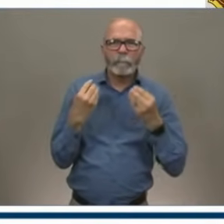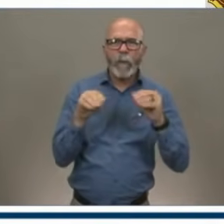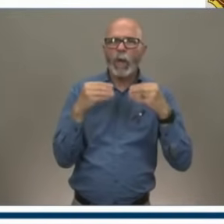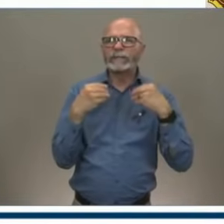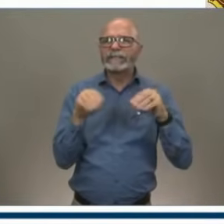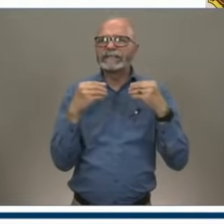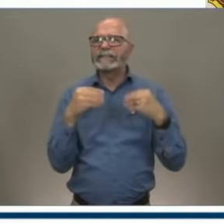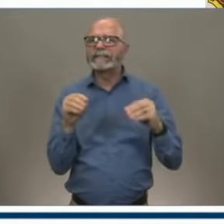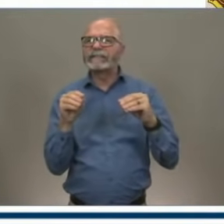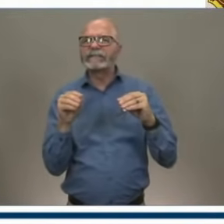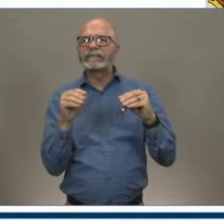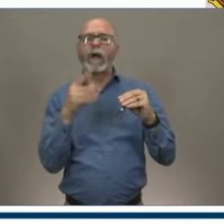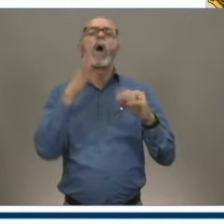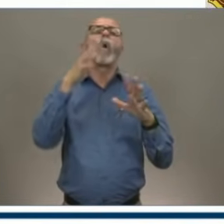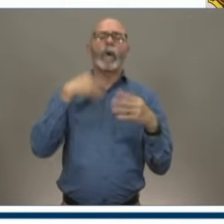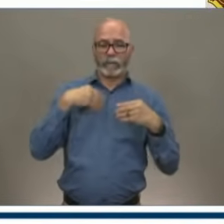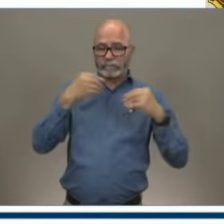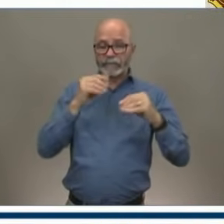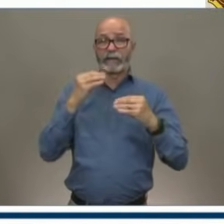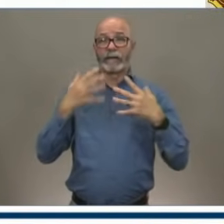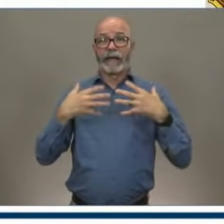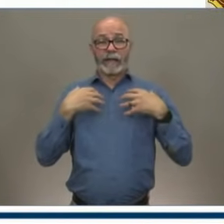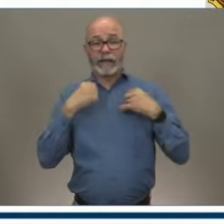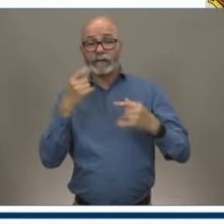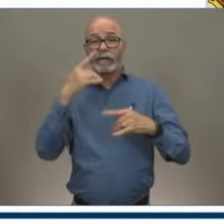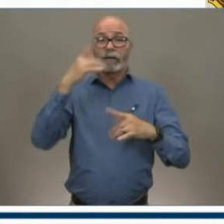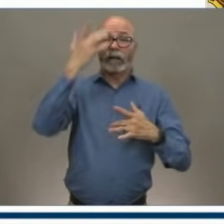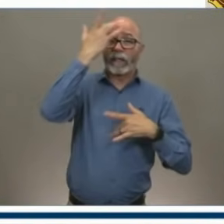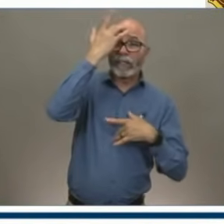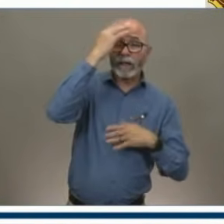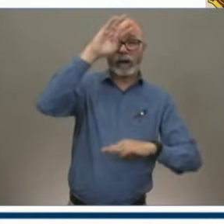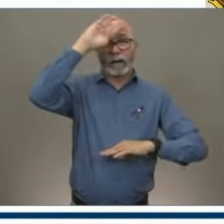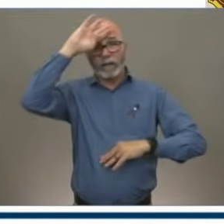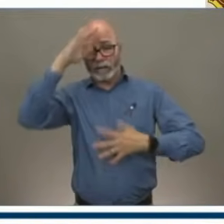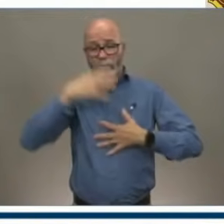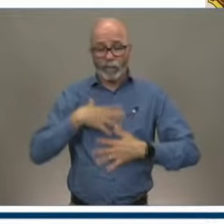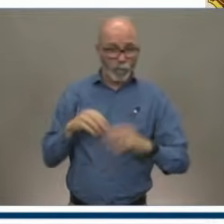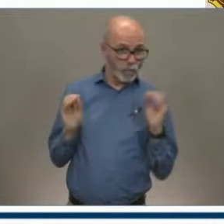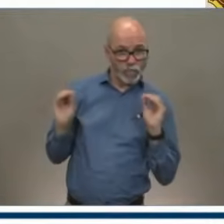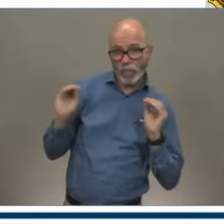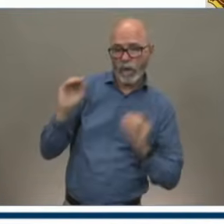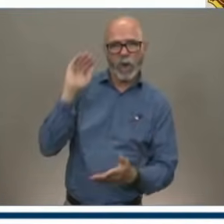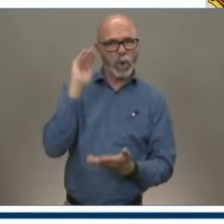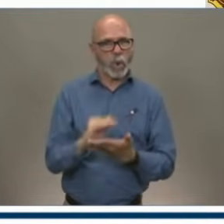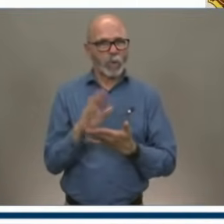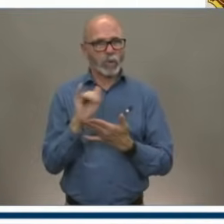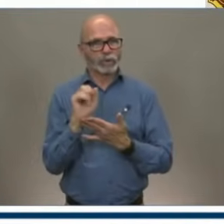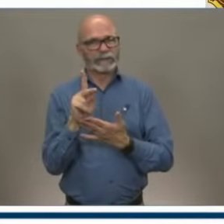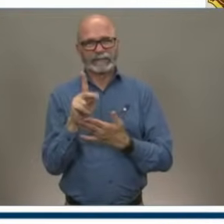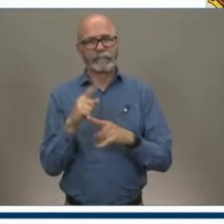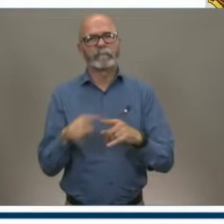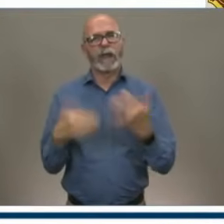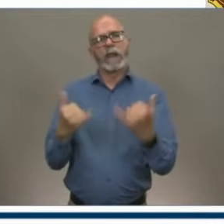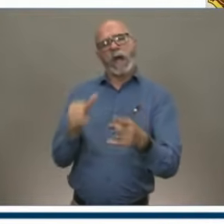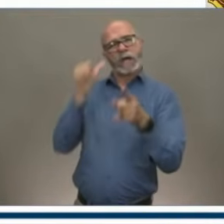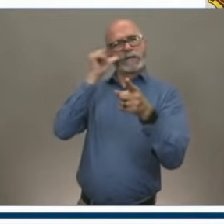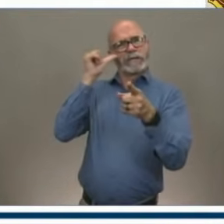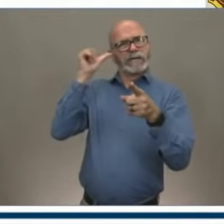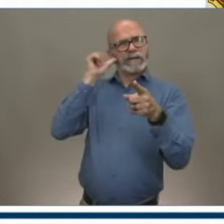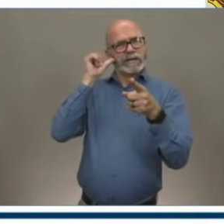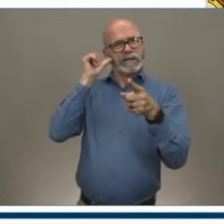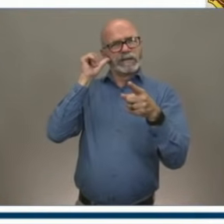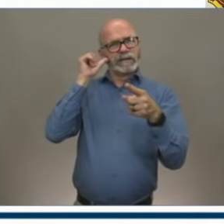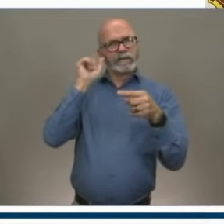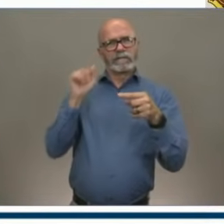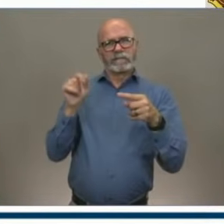because people should be monitoring for symptoms regardless. However, yesterday, 2 advisories were sent